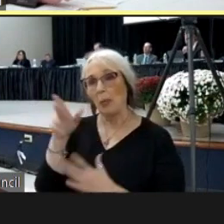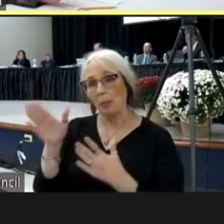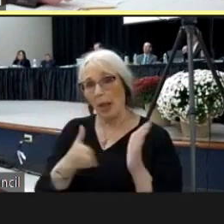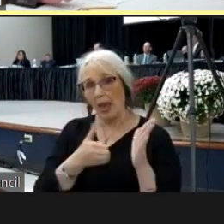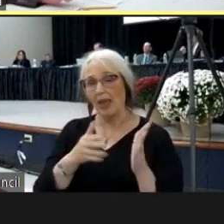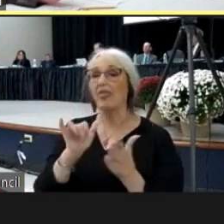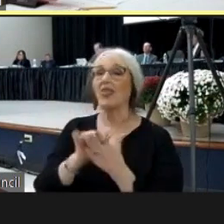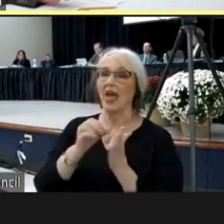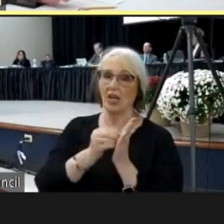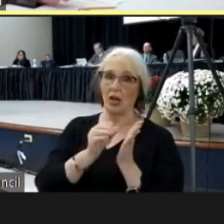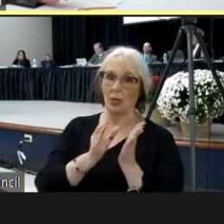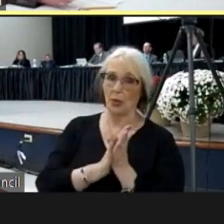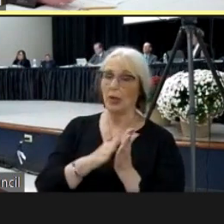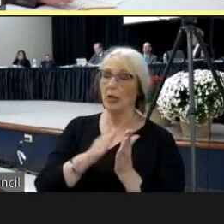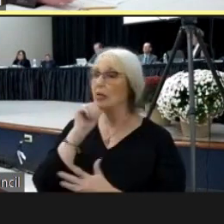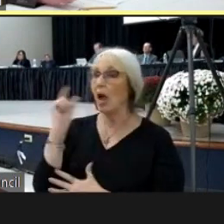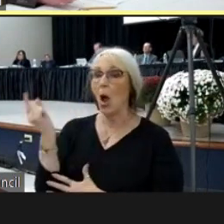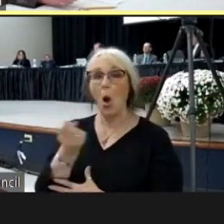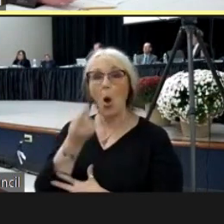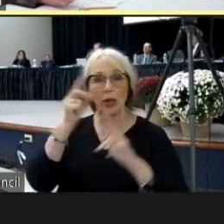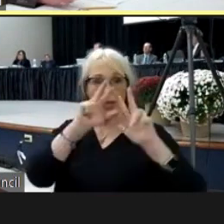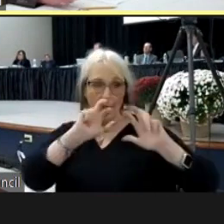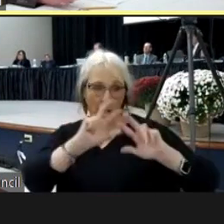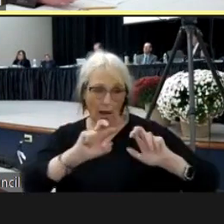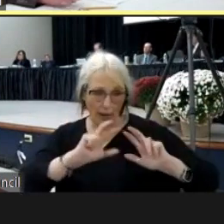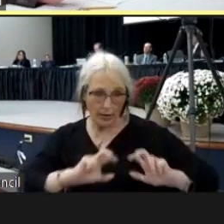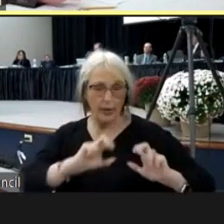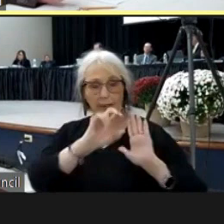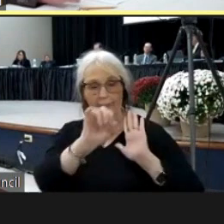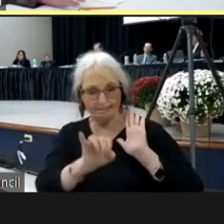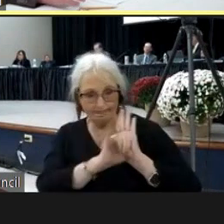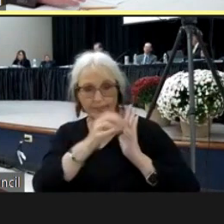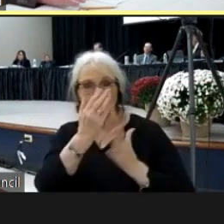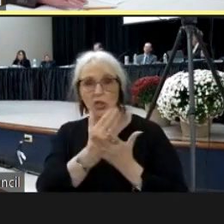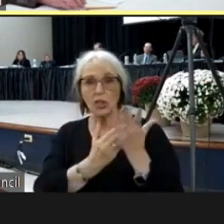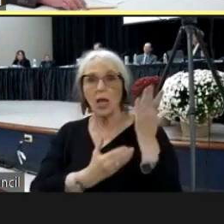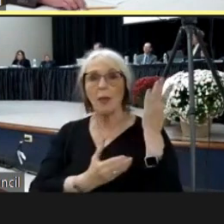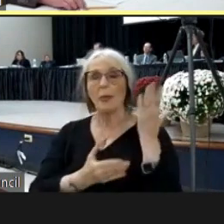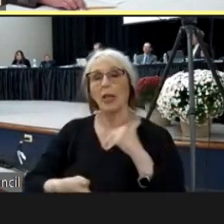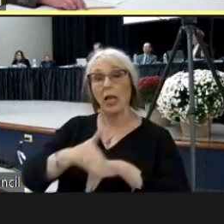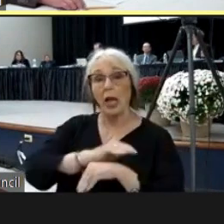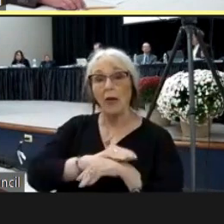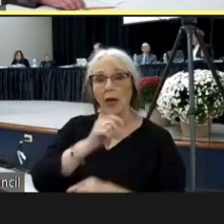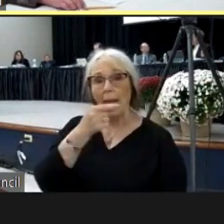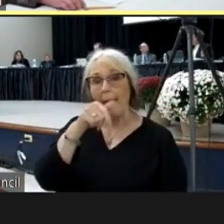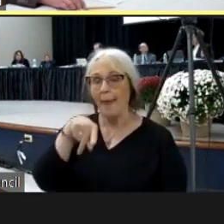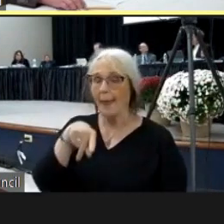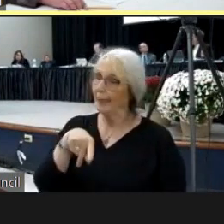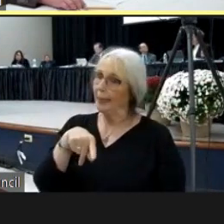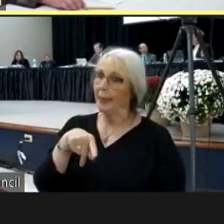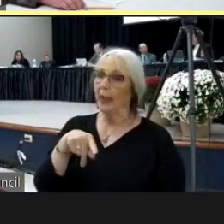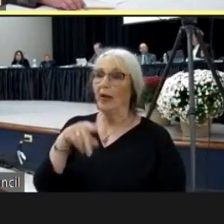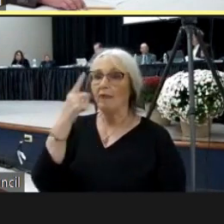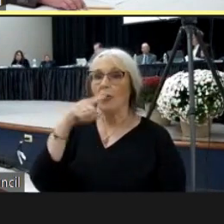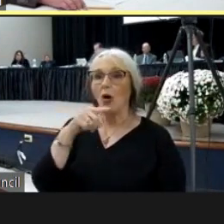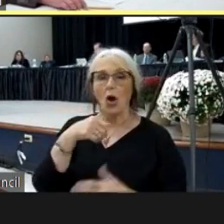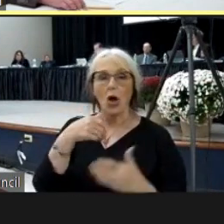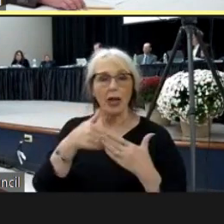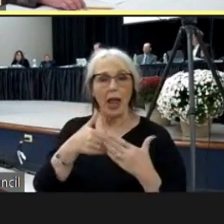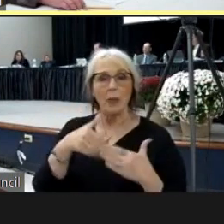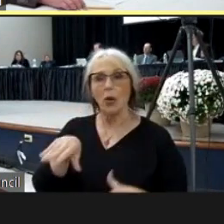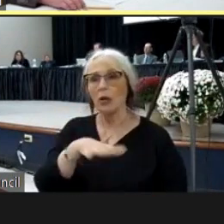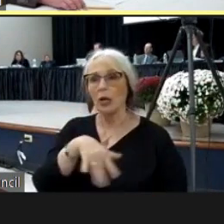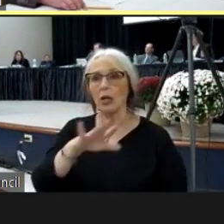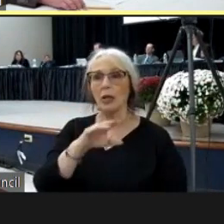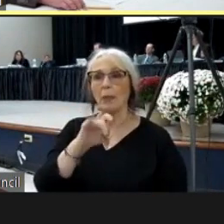that provided not only the analysis that identified some of our coverage gaps for neighborhood park and community park coverage